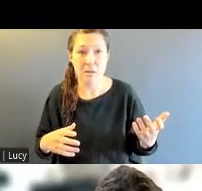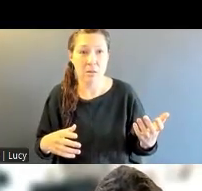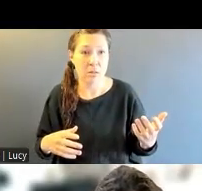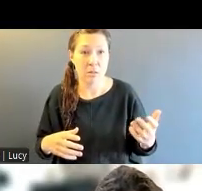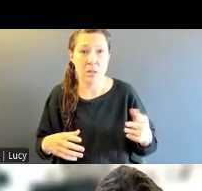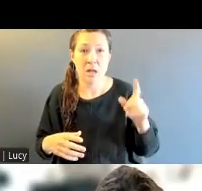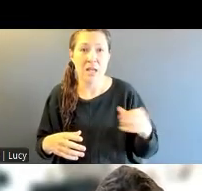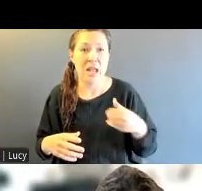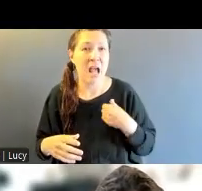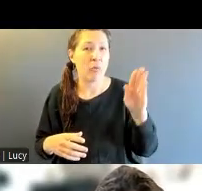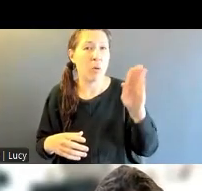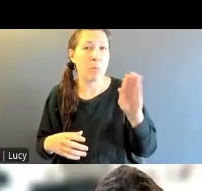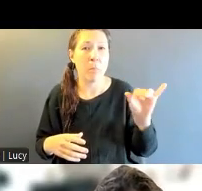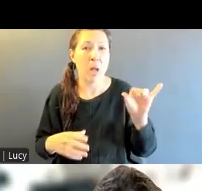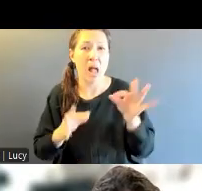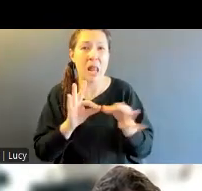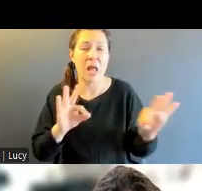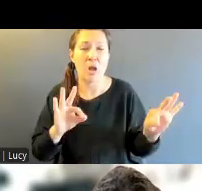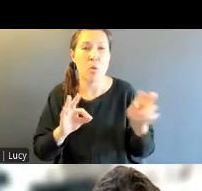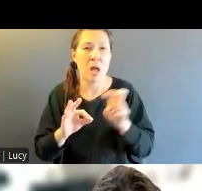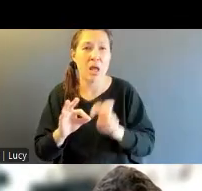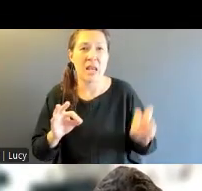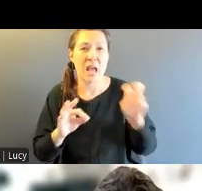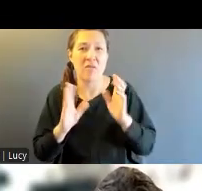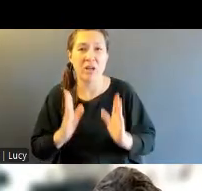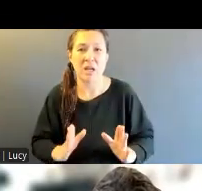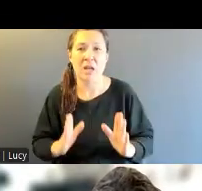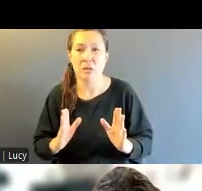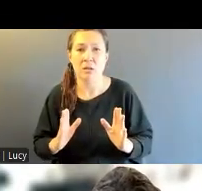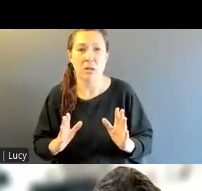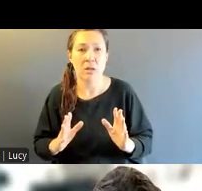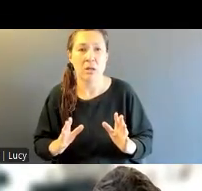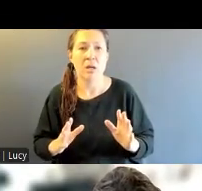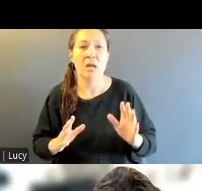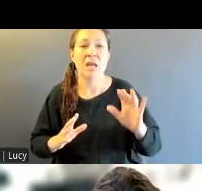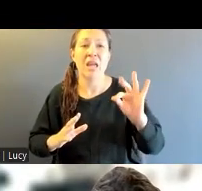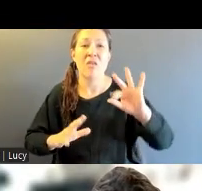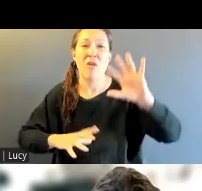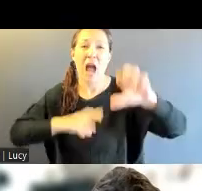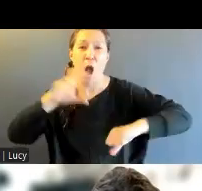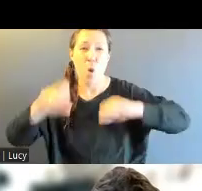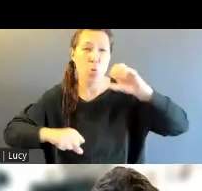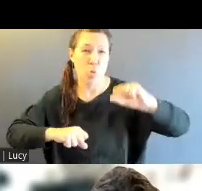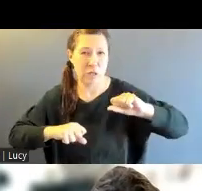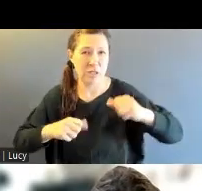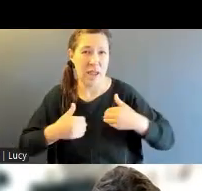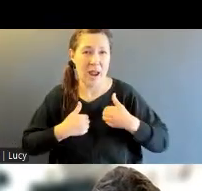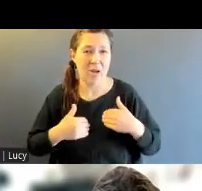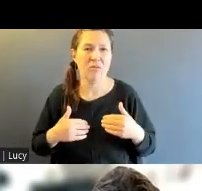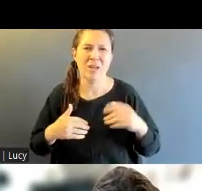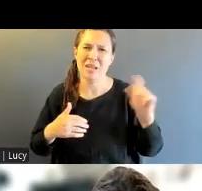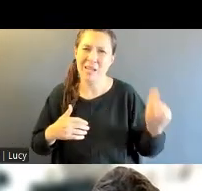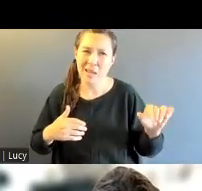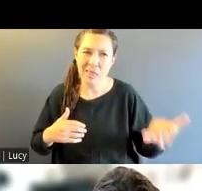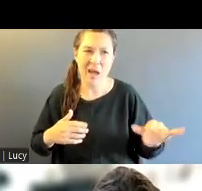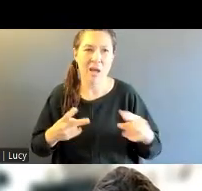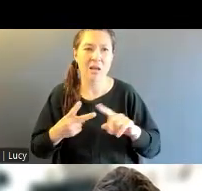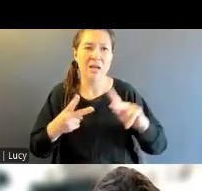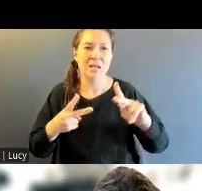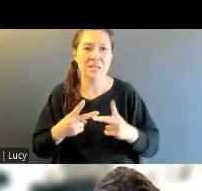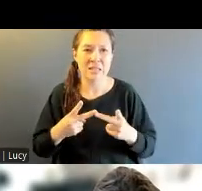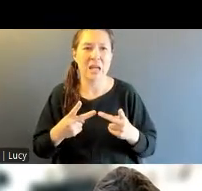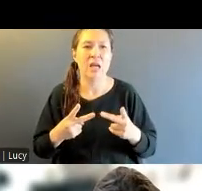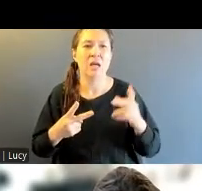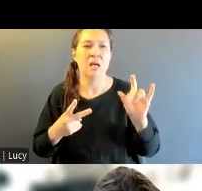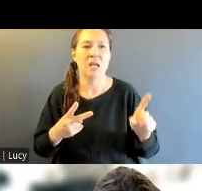navigators across different service and outreach process. It's necessary. The second recommendation is support language and